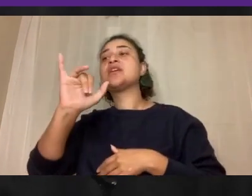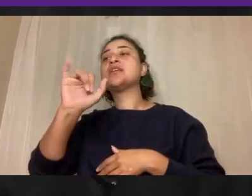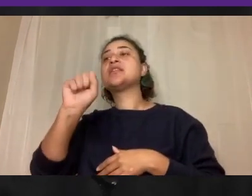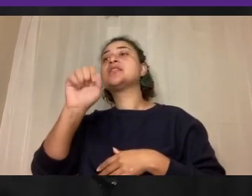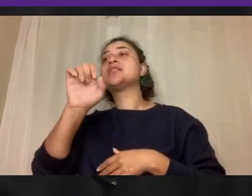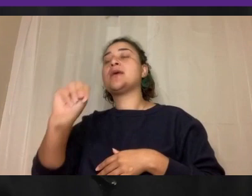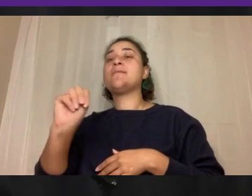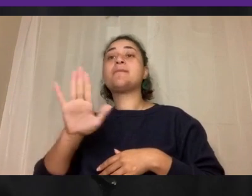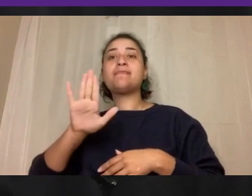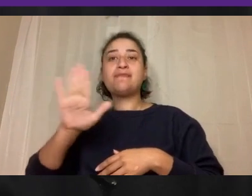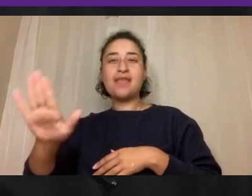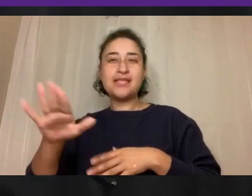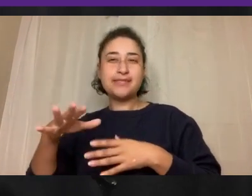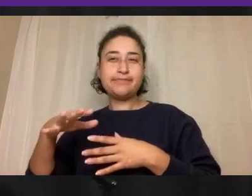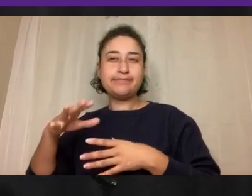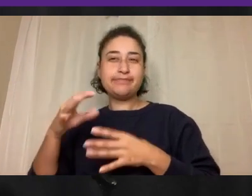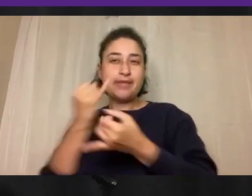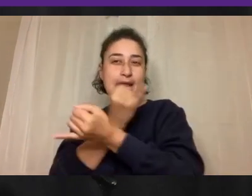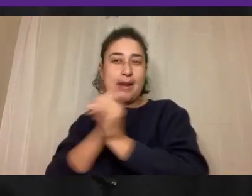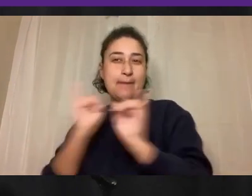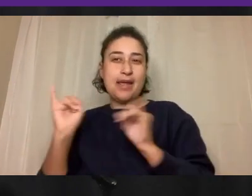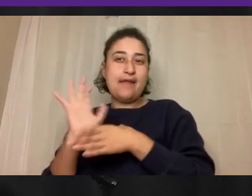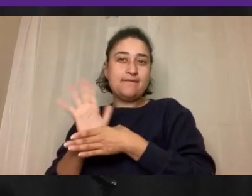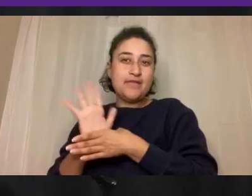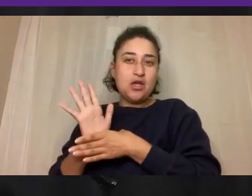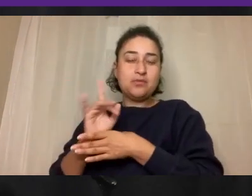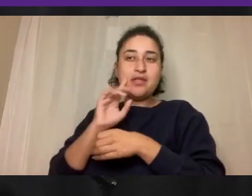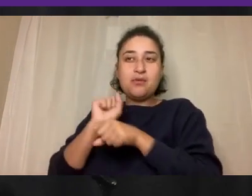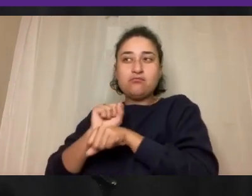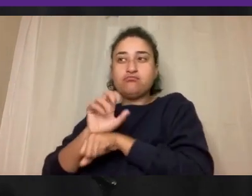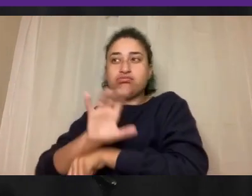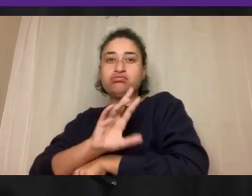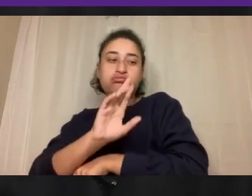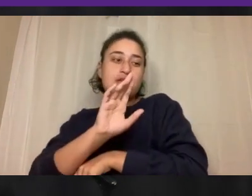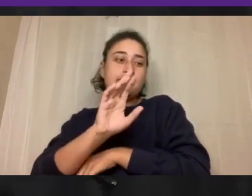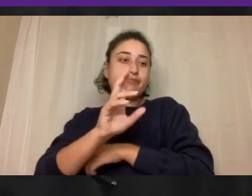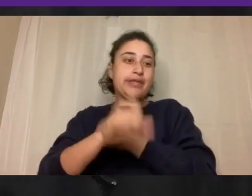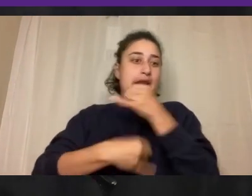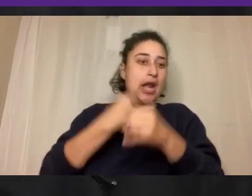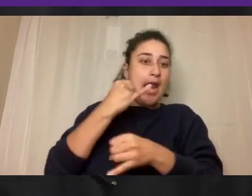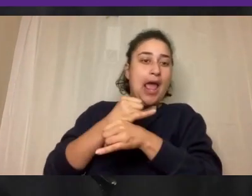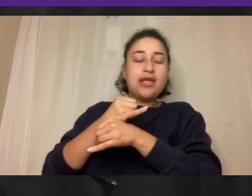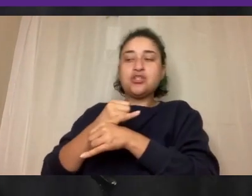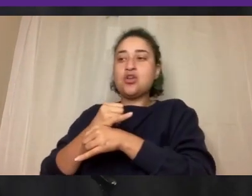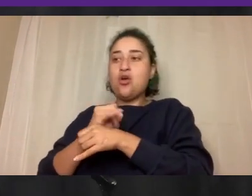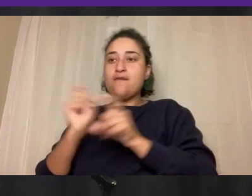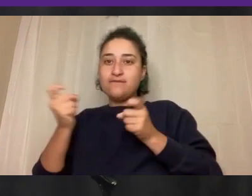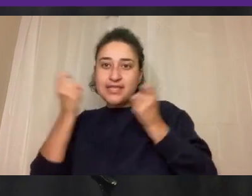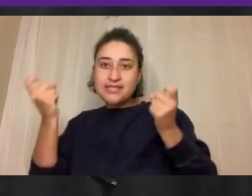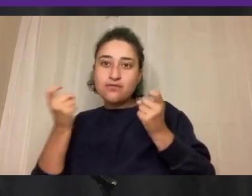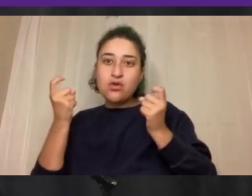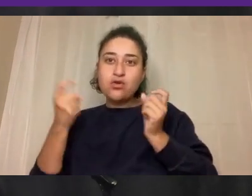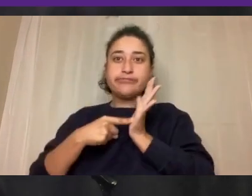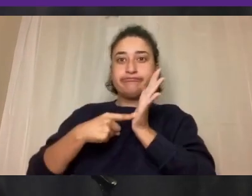film productions have been screened in national and international film festivals and exhibitions, and is founder